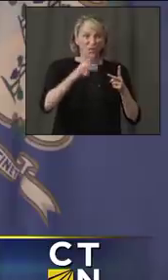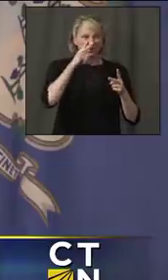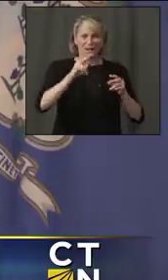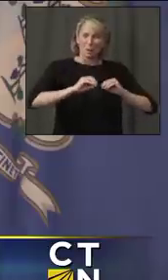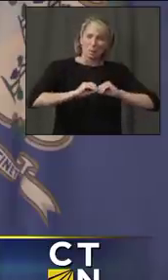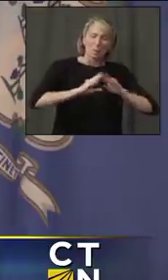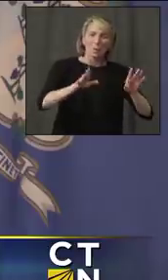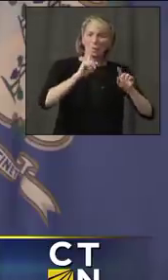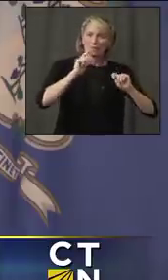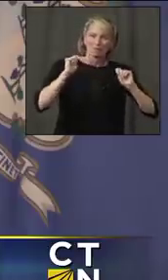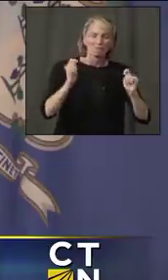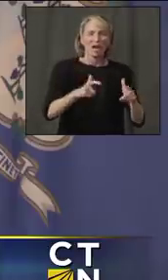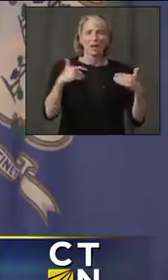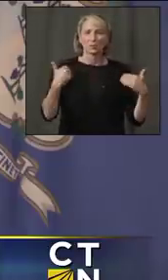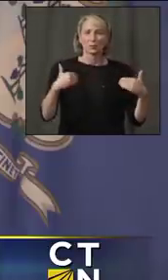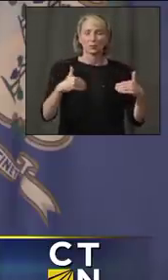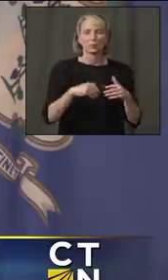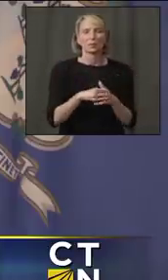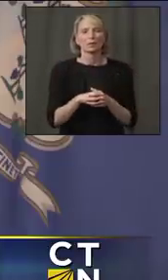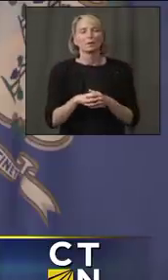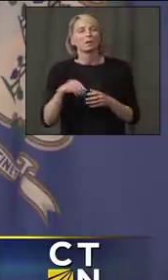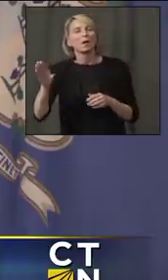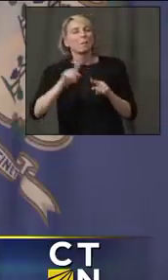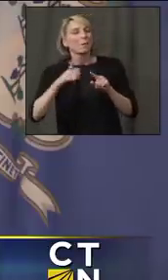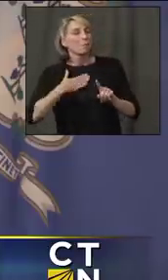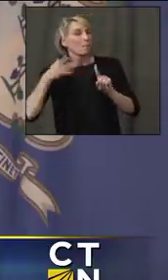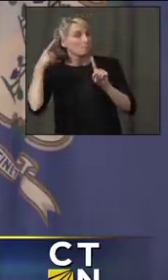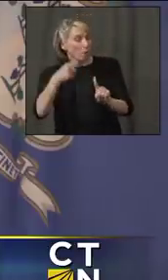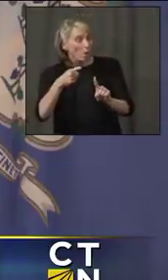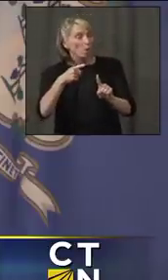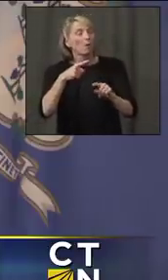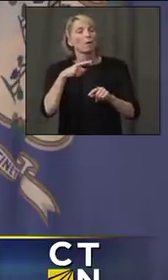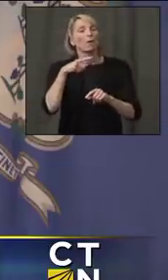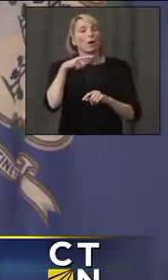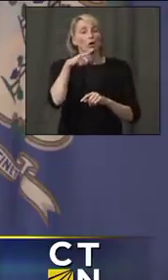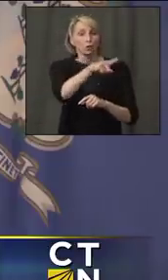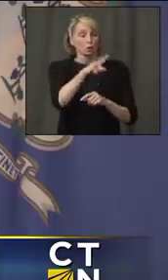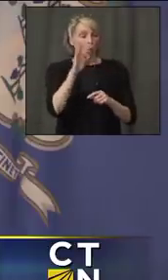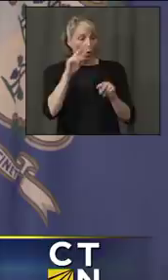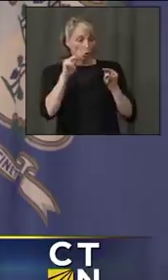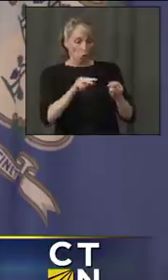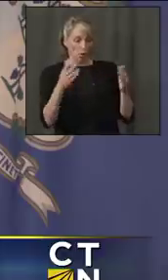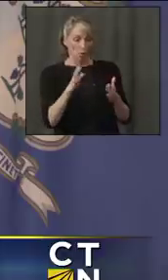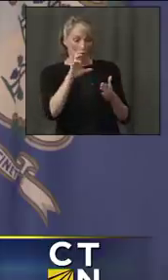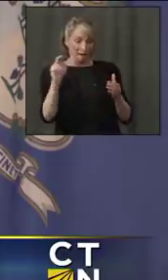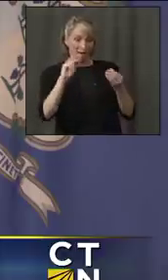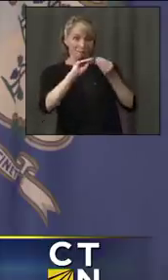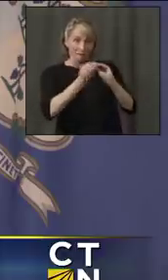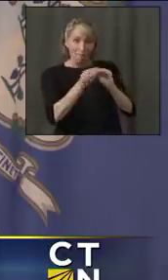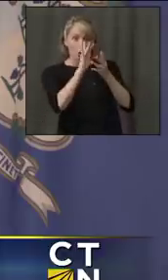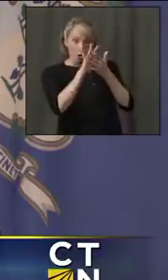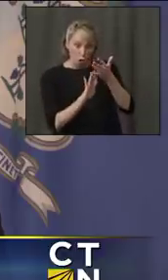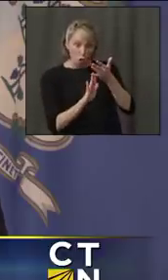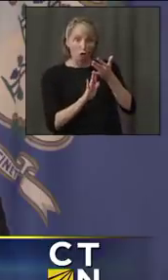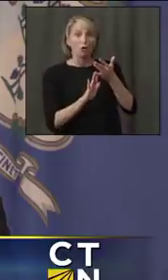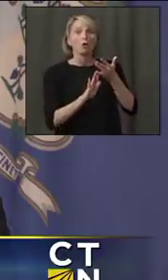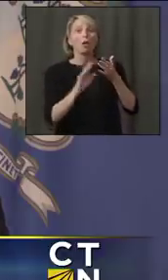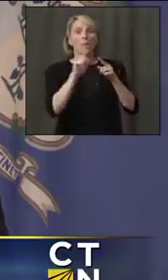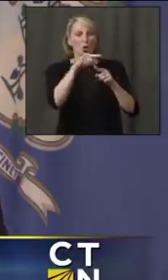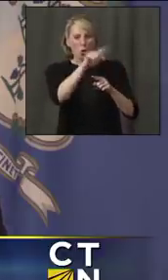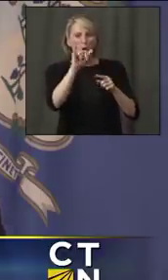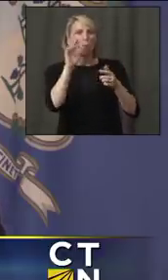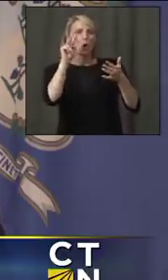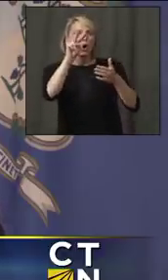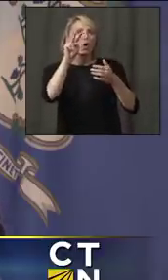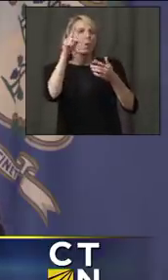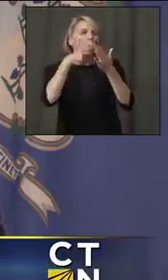Okay, but it's not just Connecticut metrics that will inform your decision. Is that fair? I think that's fair, but